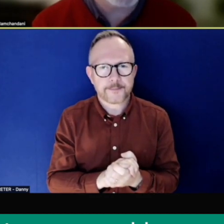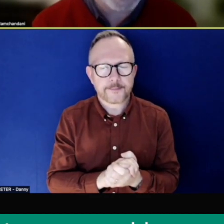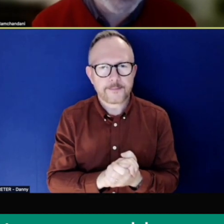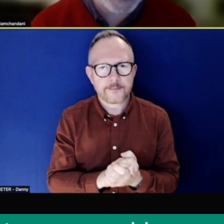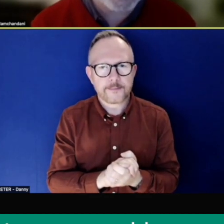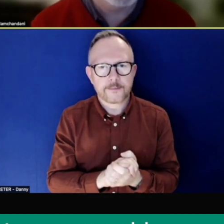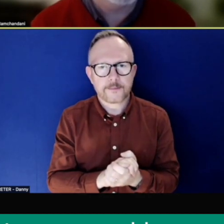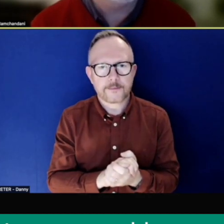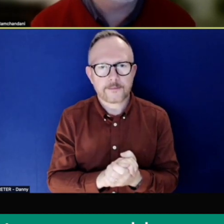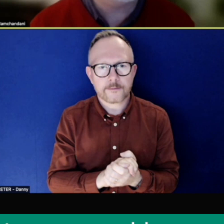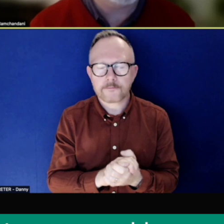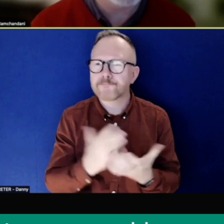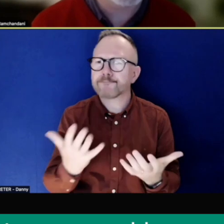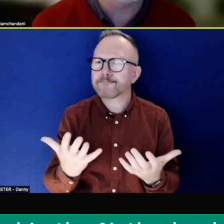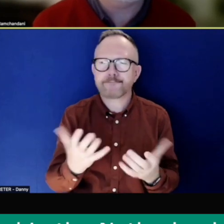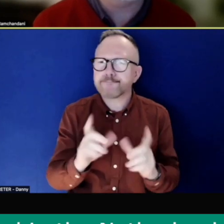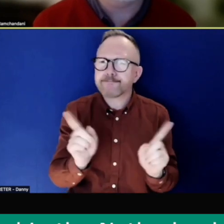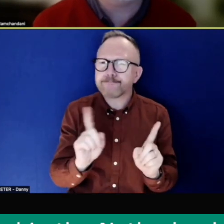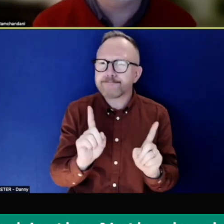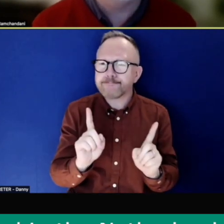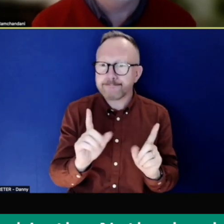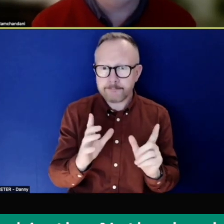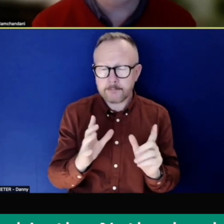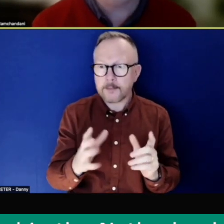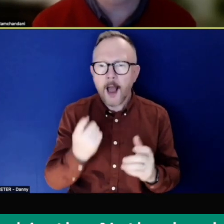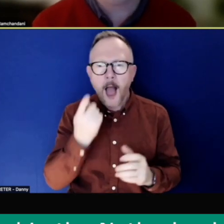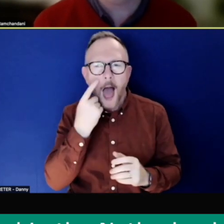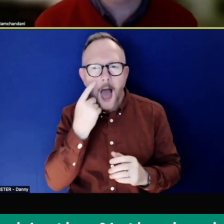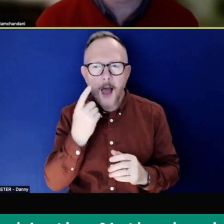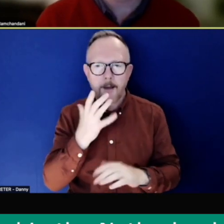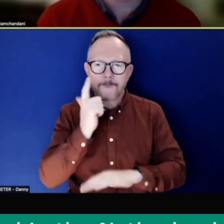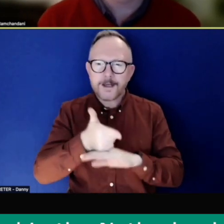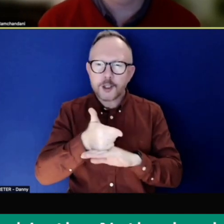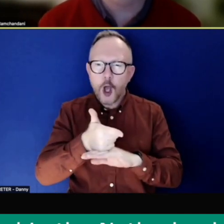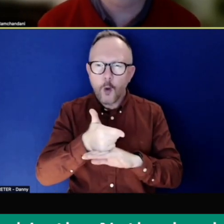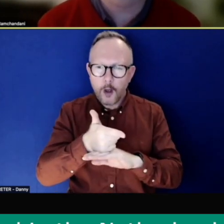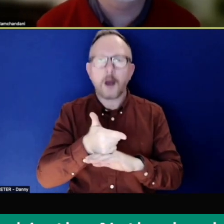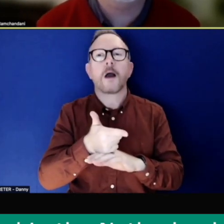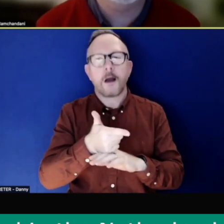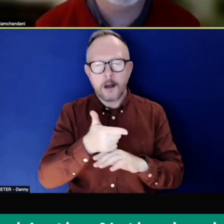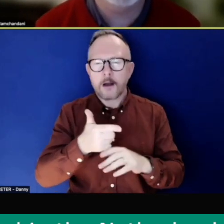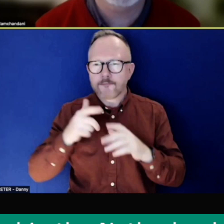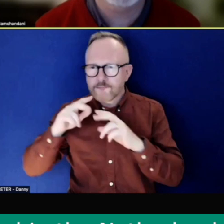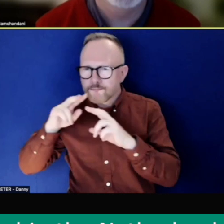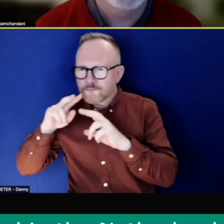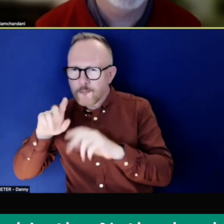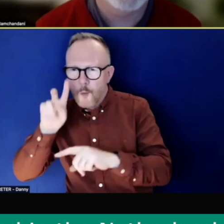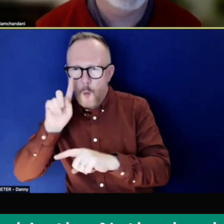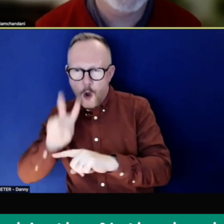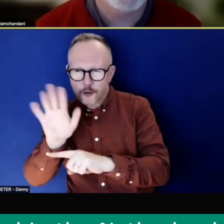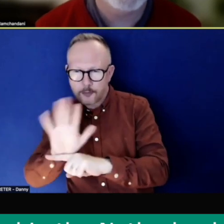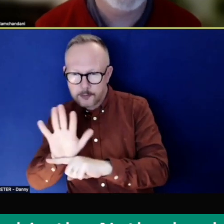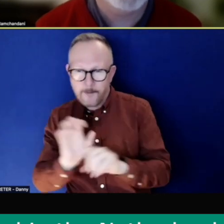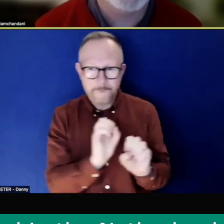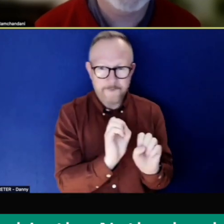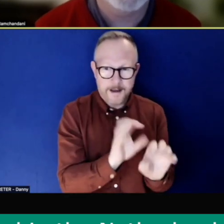And this was to test video feedback intervention. That's a brief 6-session intervention, which was developed in the Netherlands by